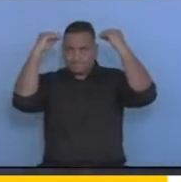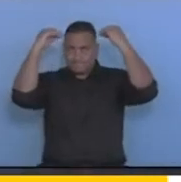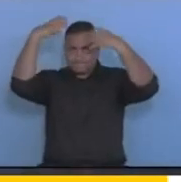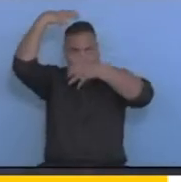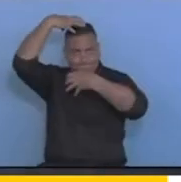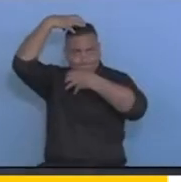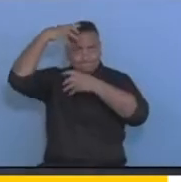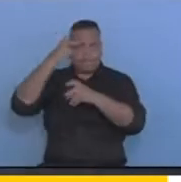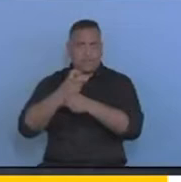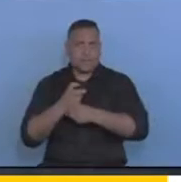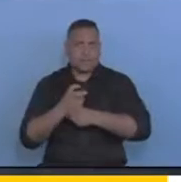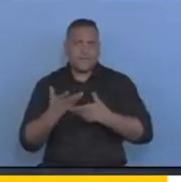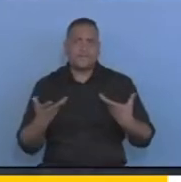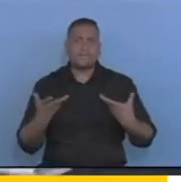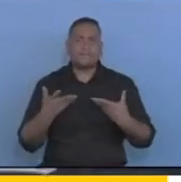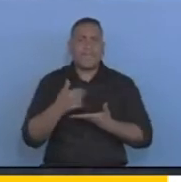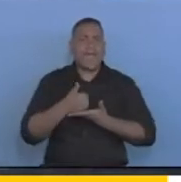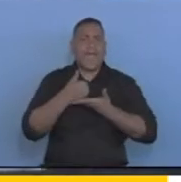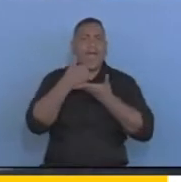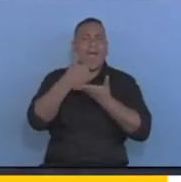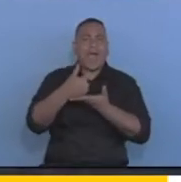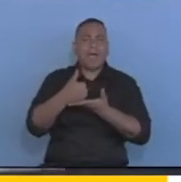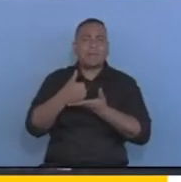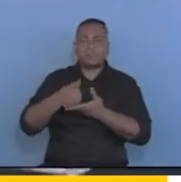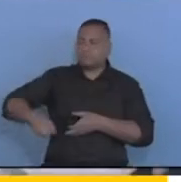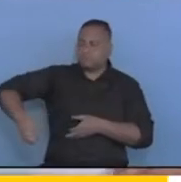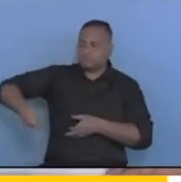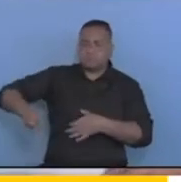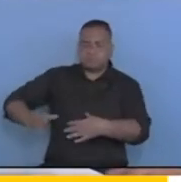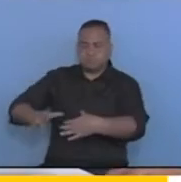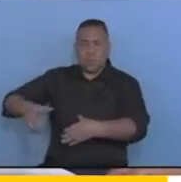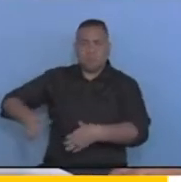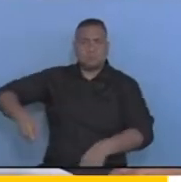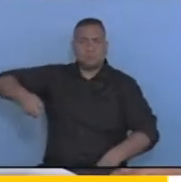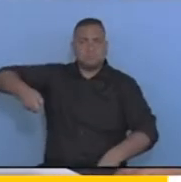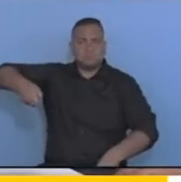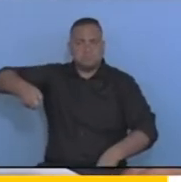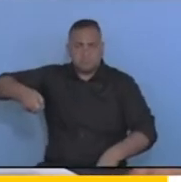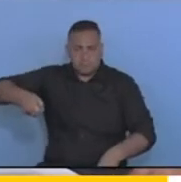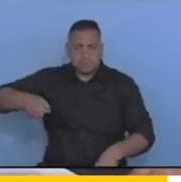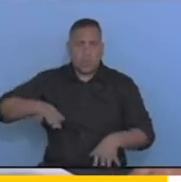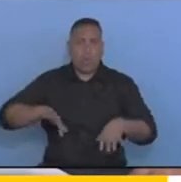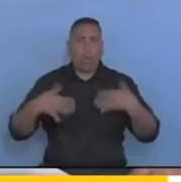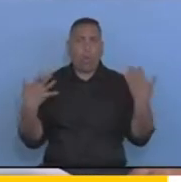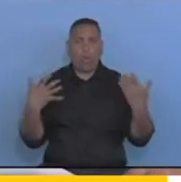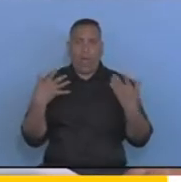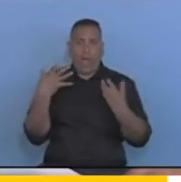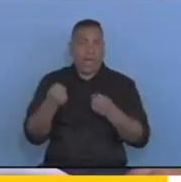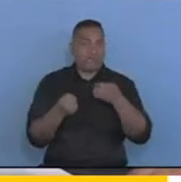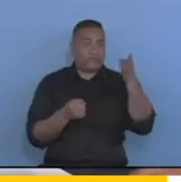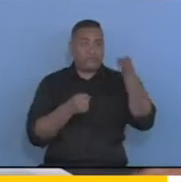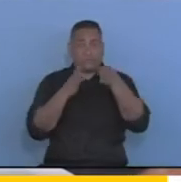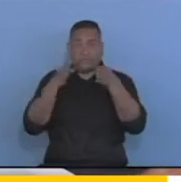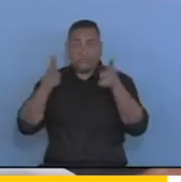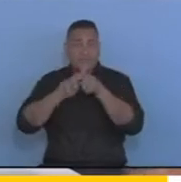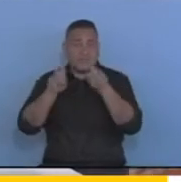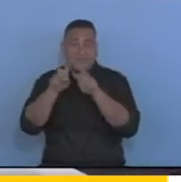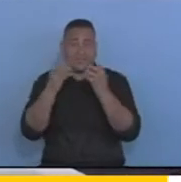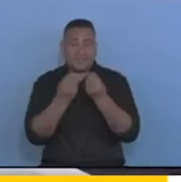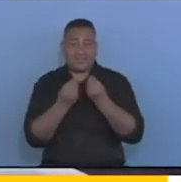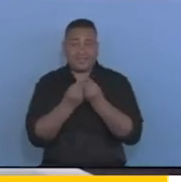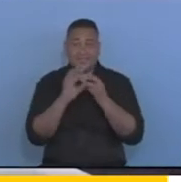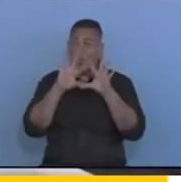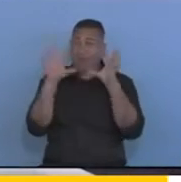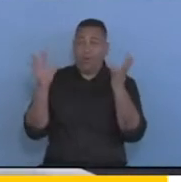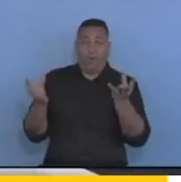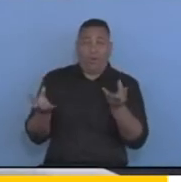basically every meter from us. So all of these things are obviously